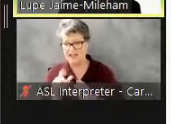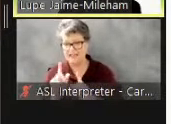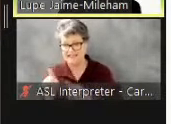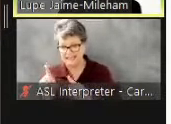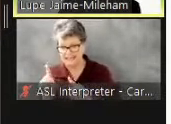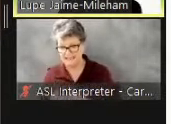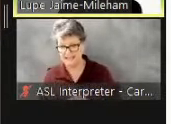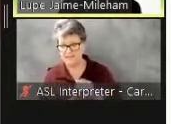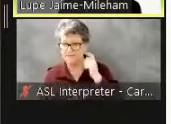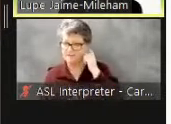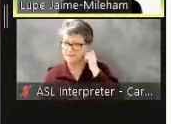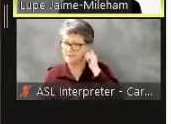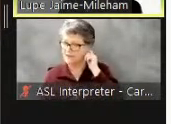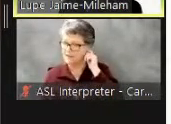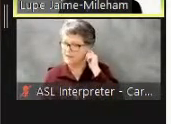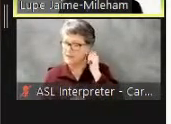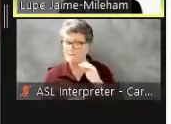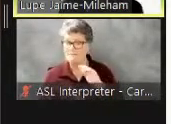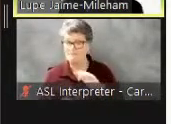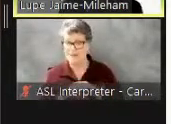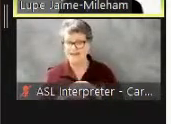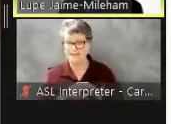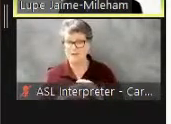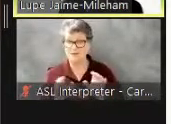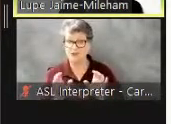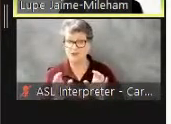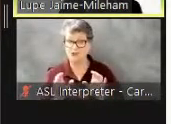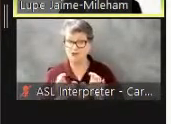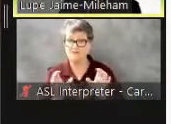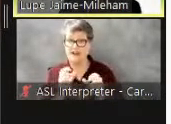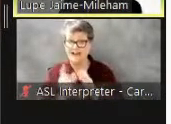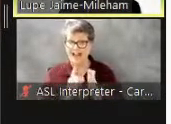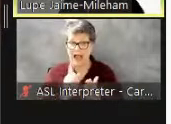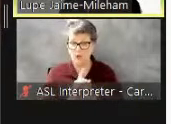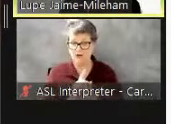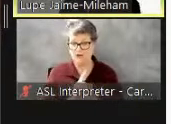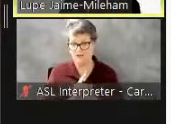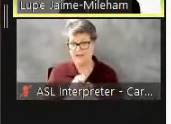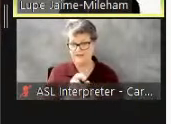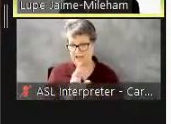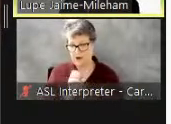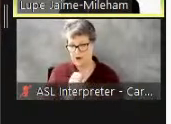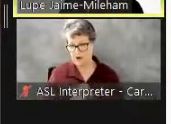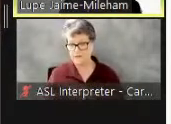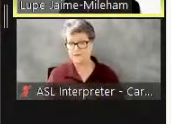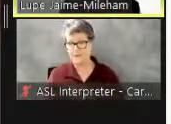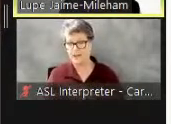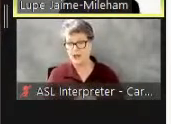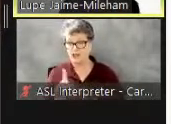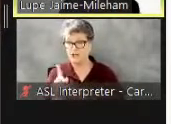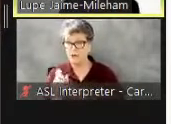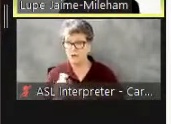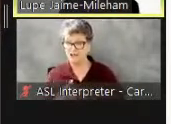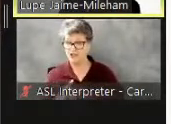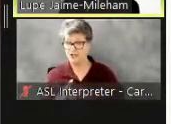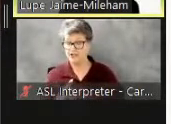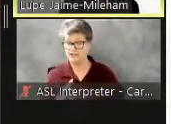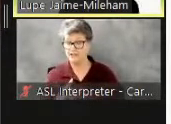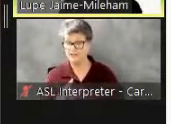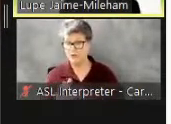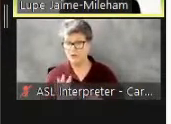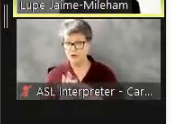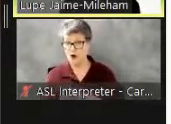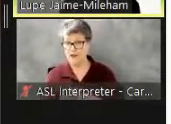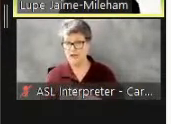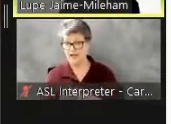right? So based on maximum certified hours of care in a sense. And so the question is in regards to